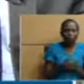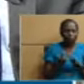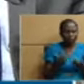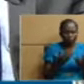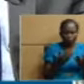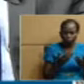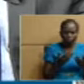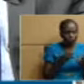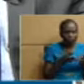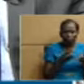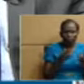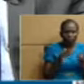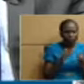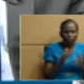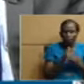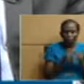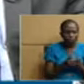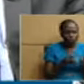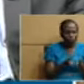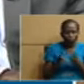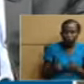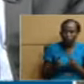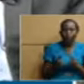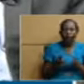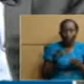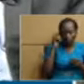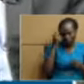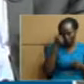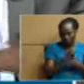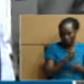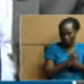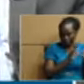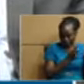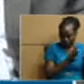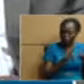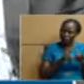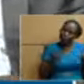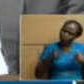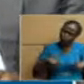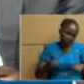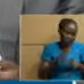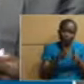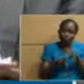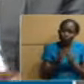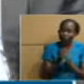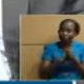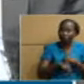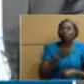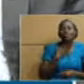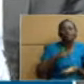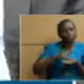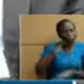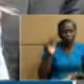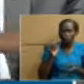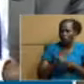taken, though as persons with disabilities, we really still need more effort to be put. For example,